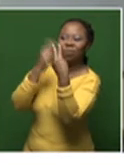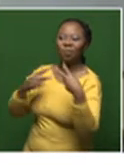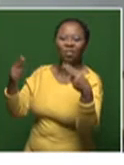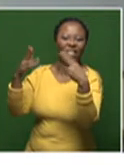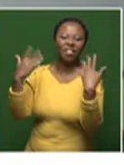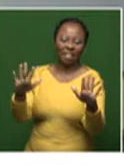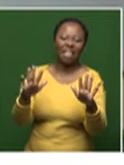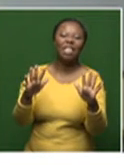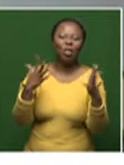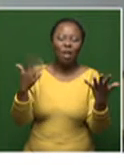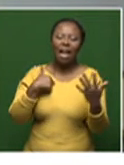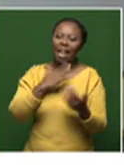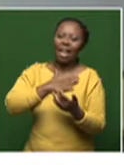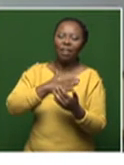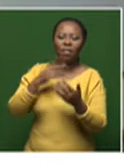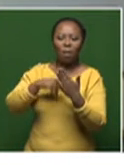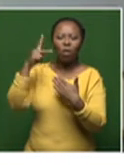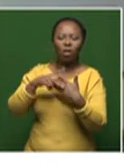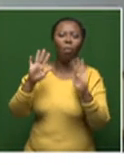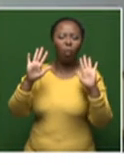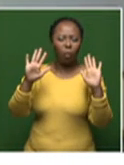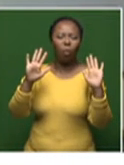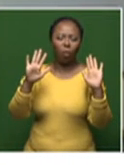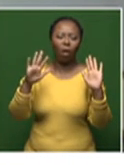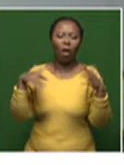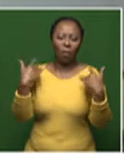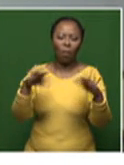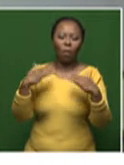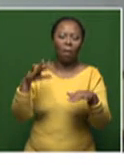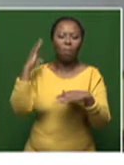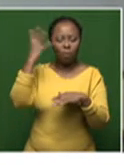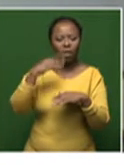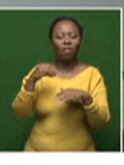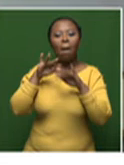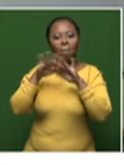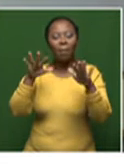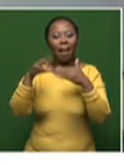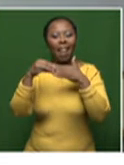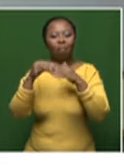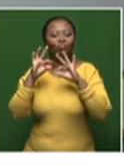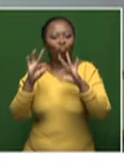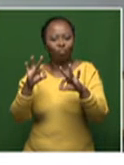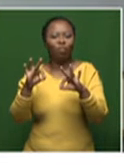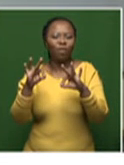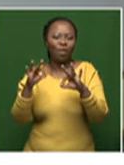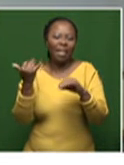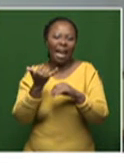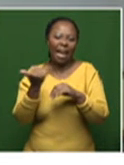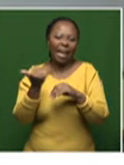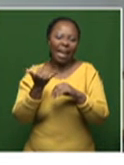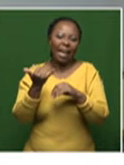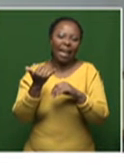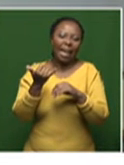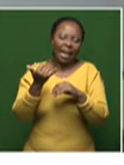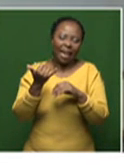hierarchy of the project is completely people-led. It's like it's sort of by